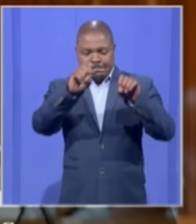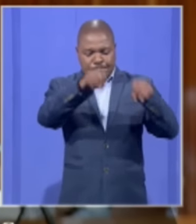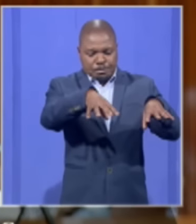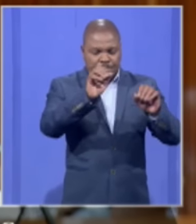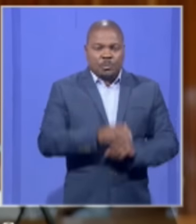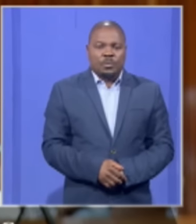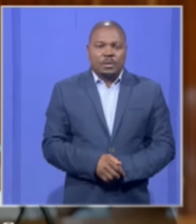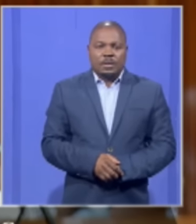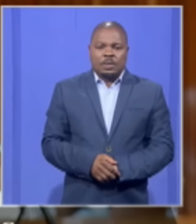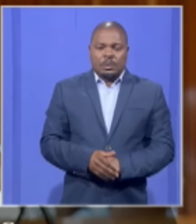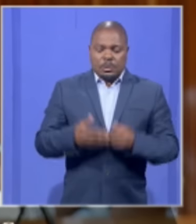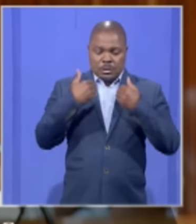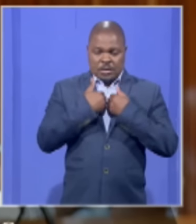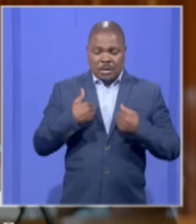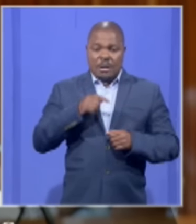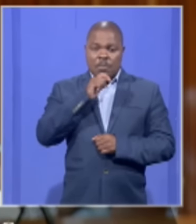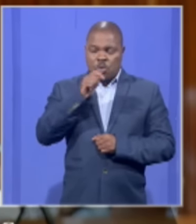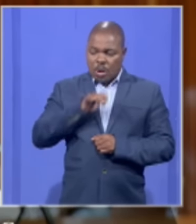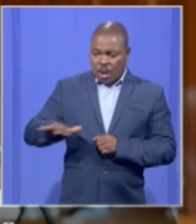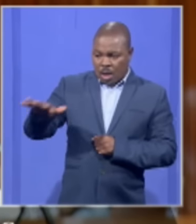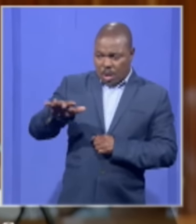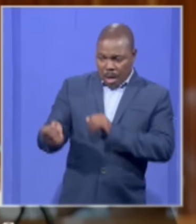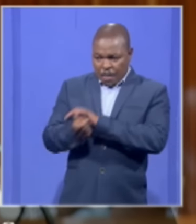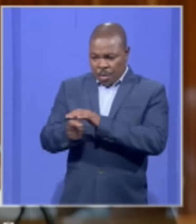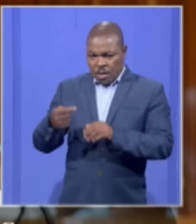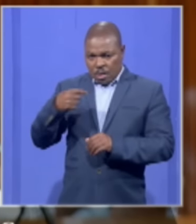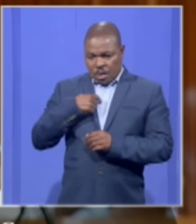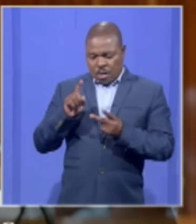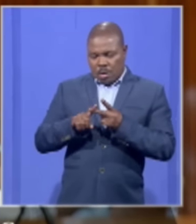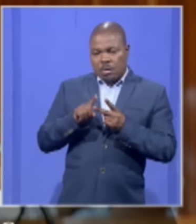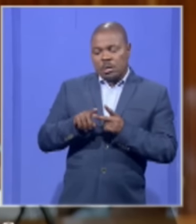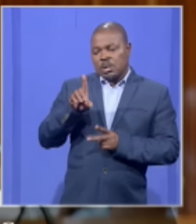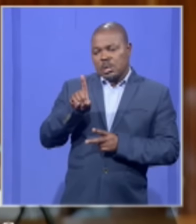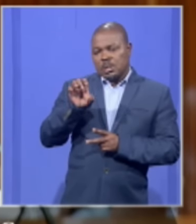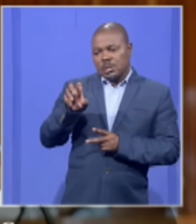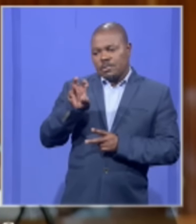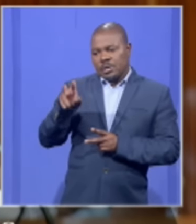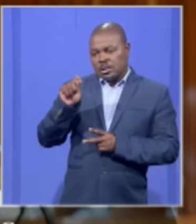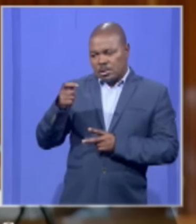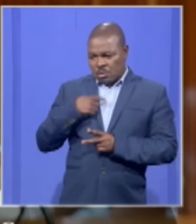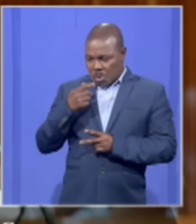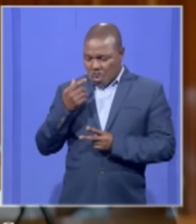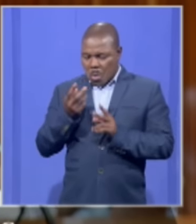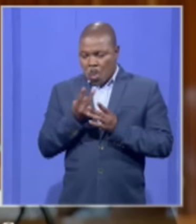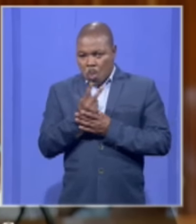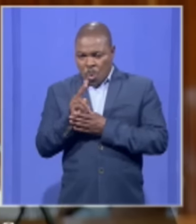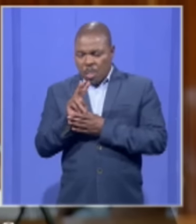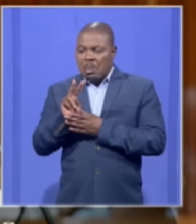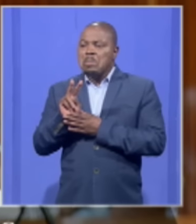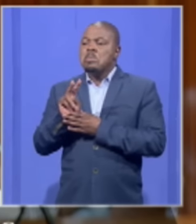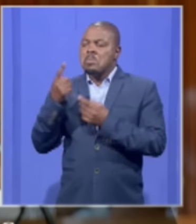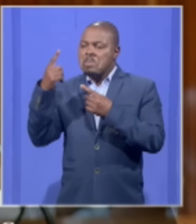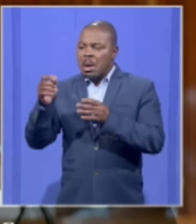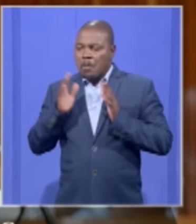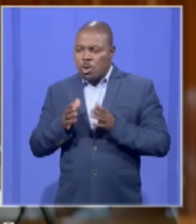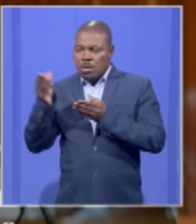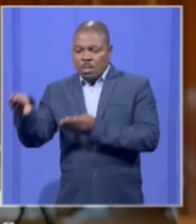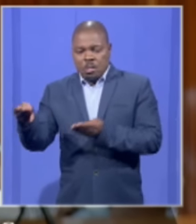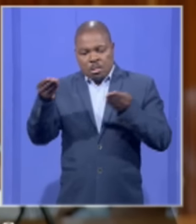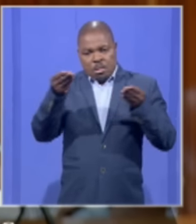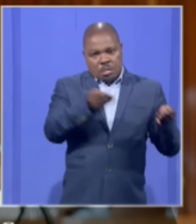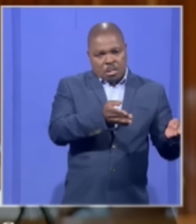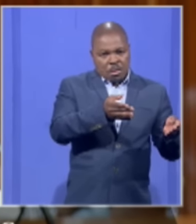Sunday morning, I proceeded back to the scene of the incident, accompanied by Mr. De Wet, and we moved the body into an empty pig stall in order to keep the pigs